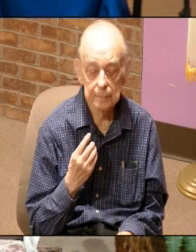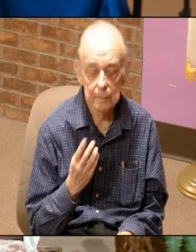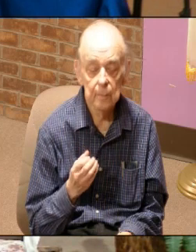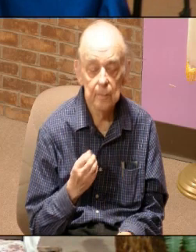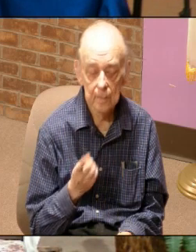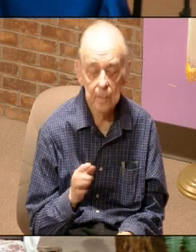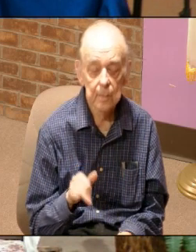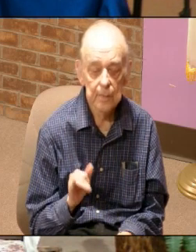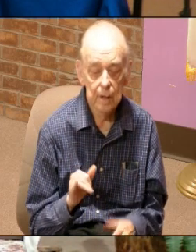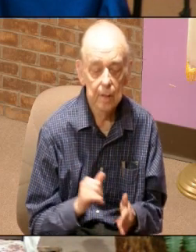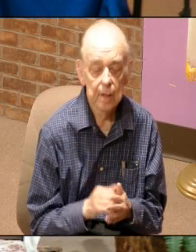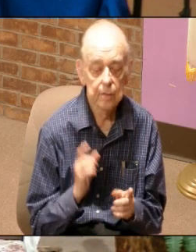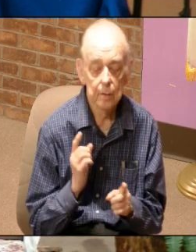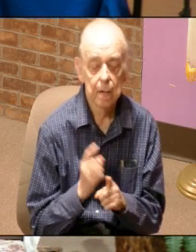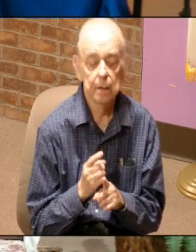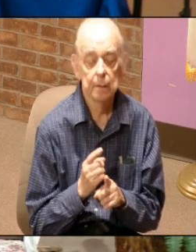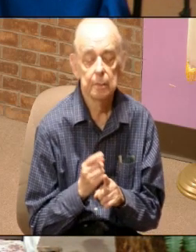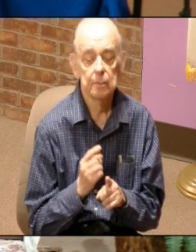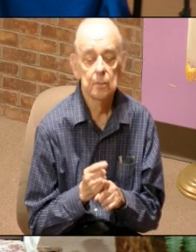Saying, yeah, that's right.